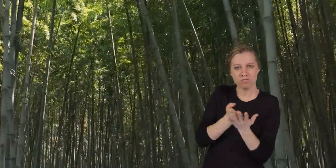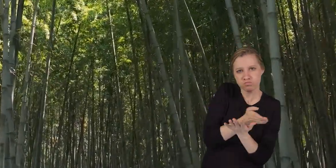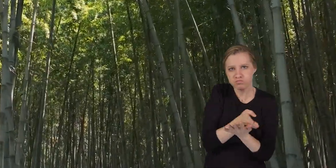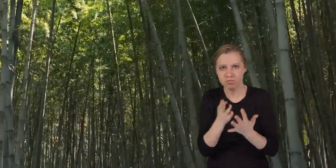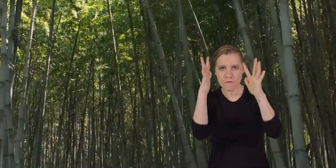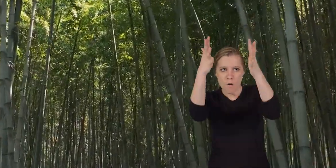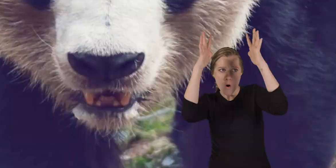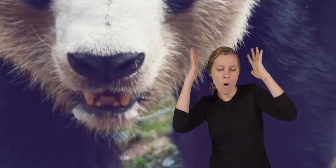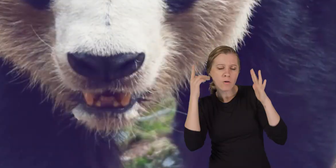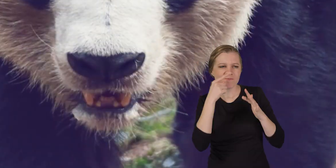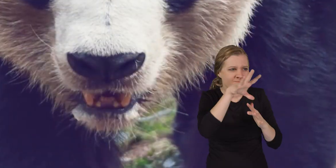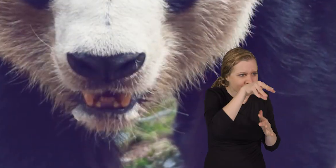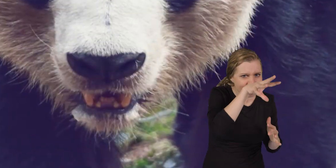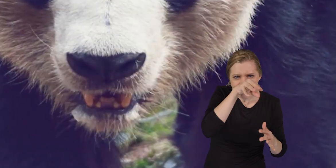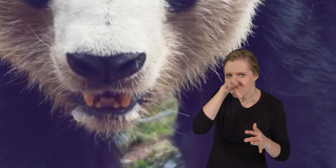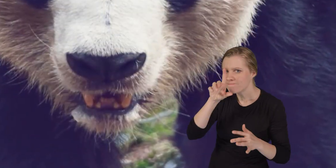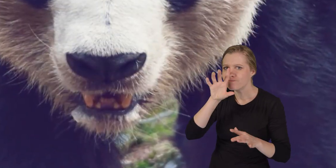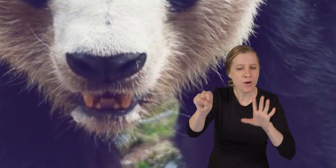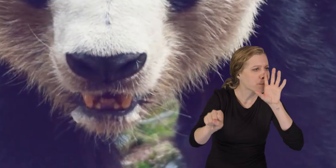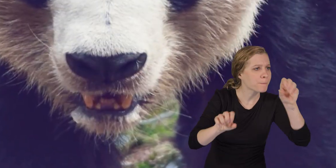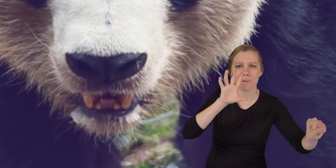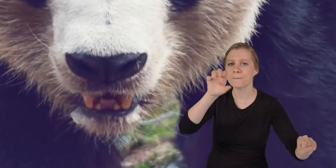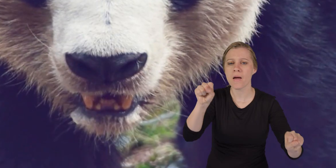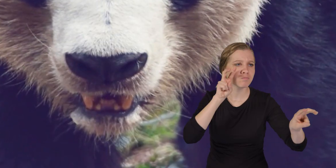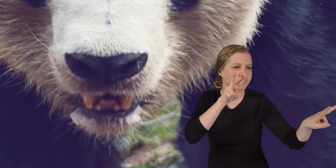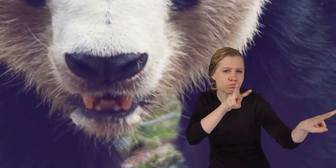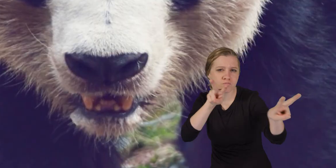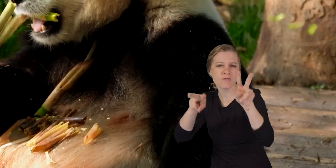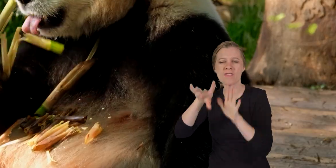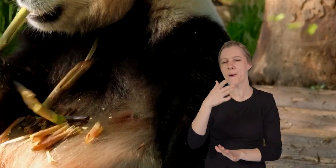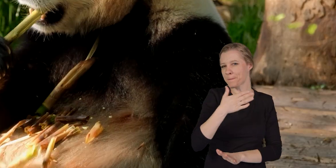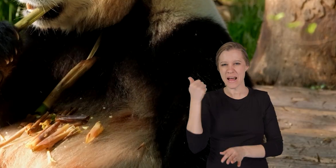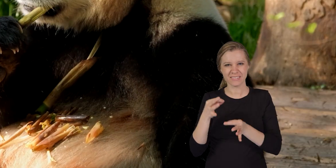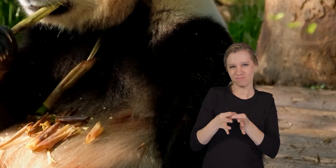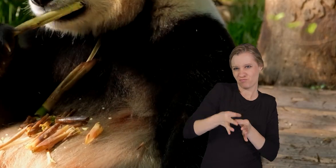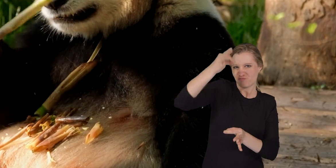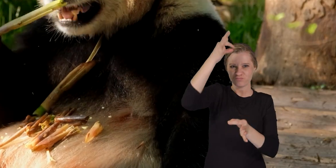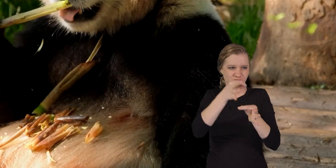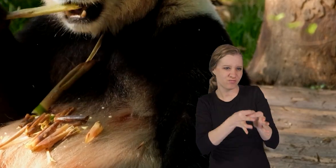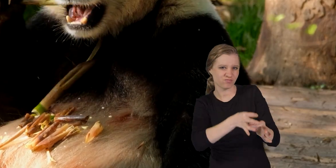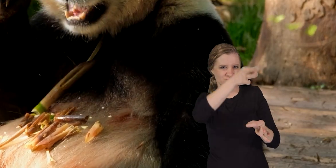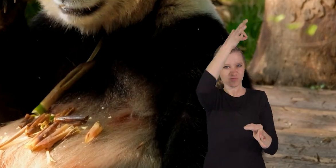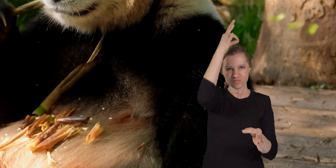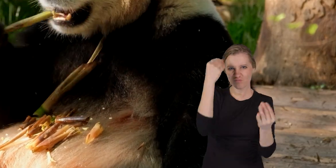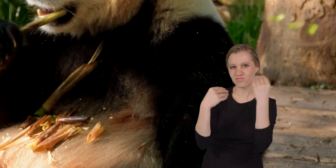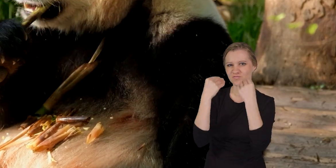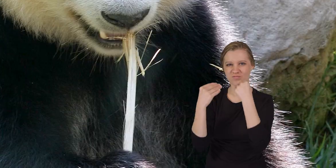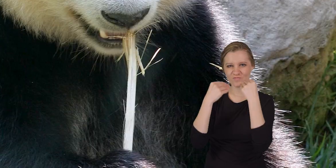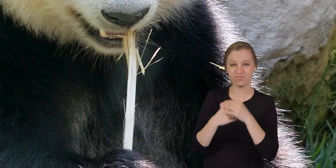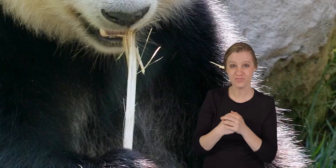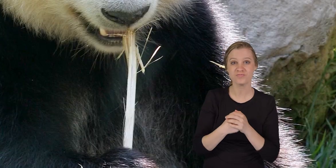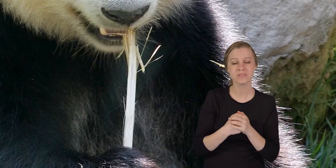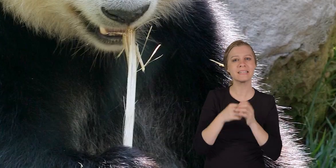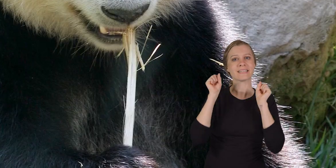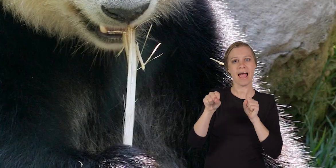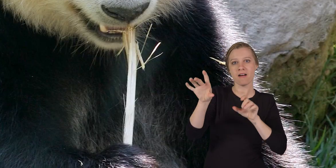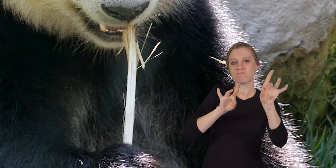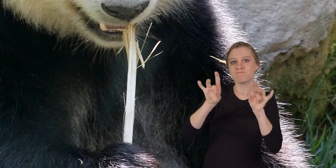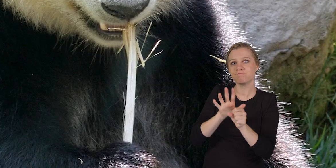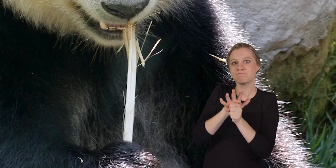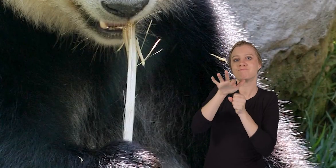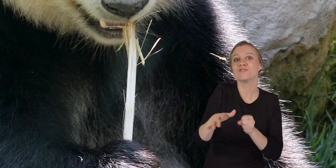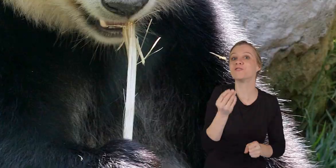the forest using their sense of smell and sight to find the best bamboo stalks. This way,